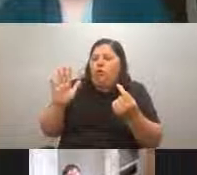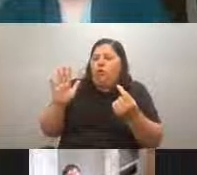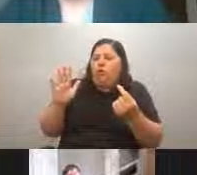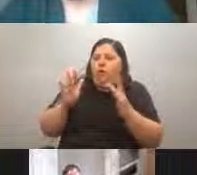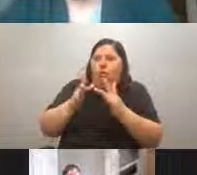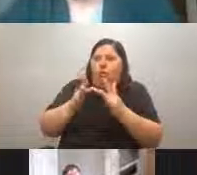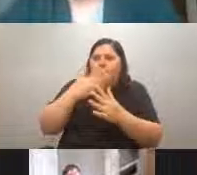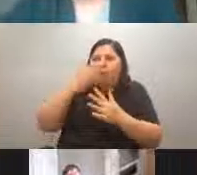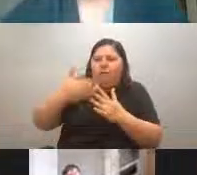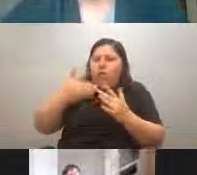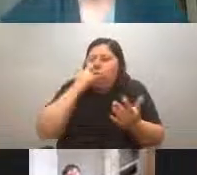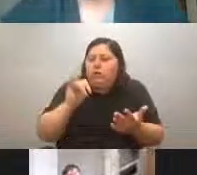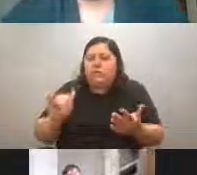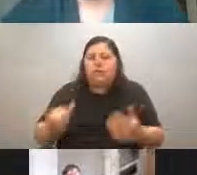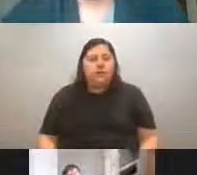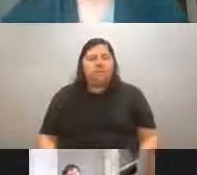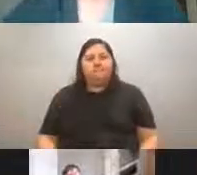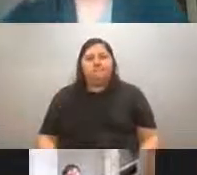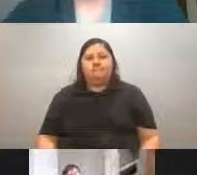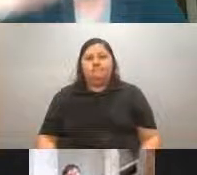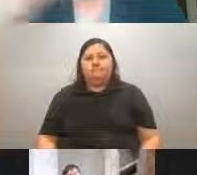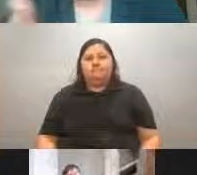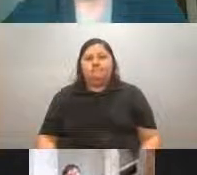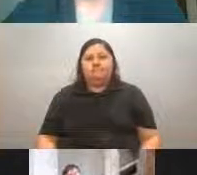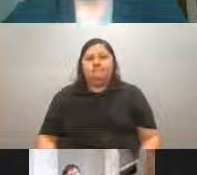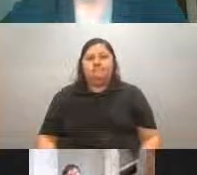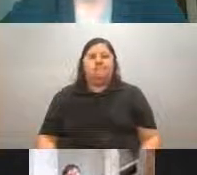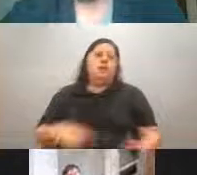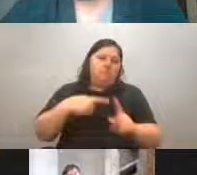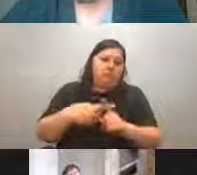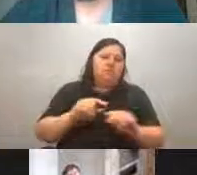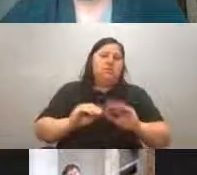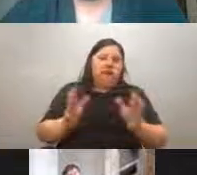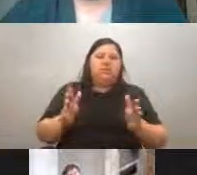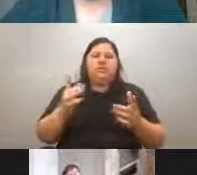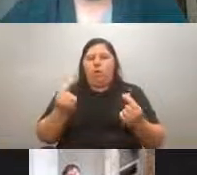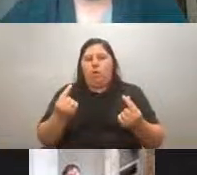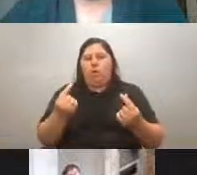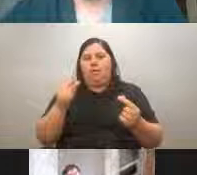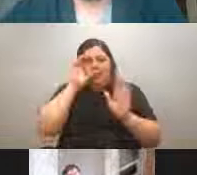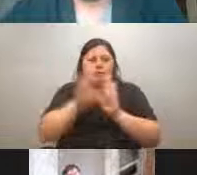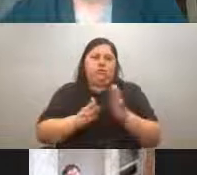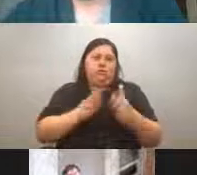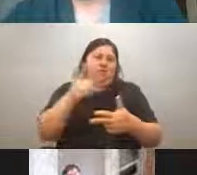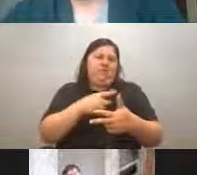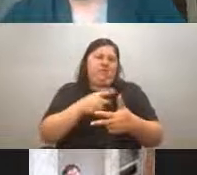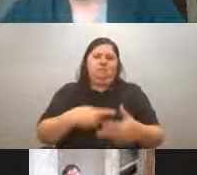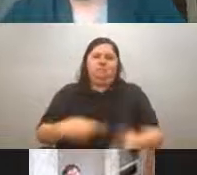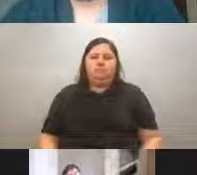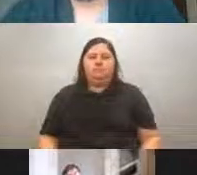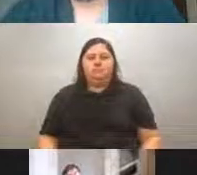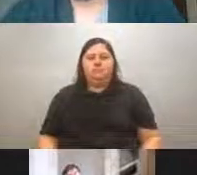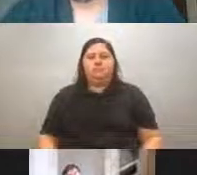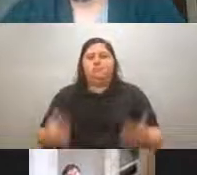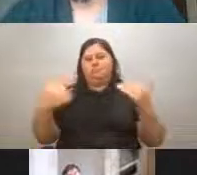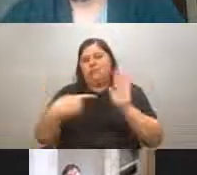portfolio. Yeah. In addition to obviously the images that you submit. This is what our